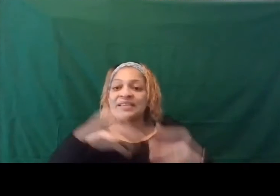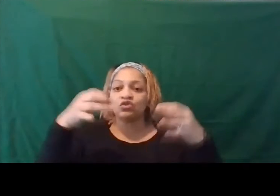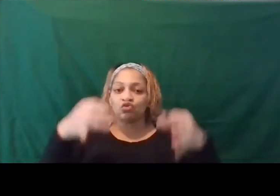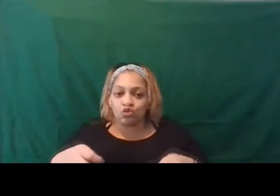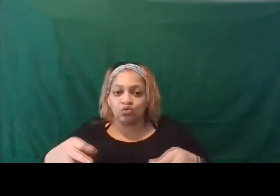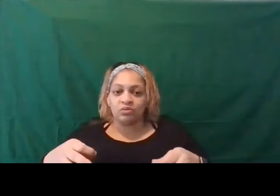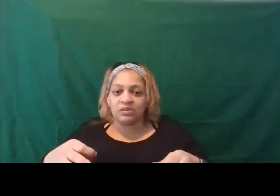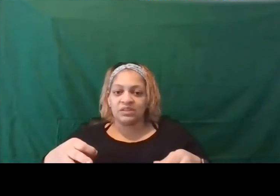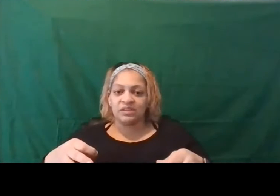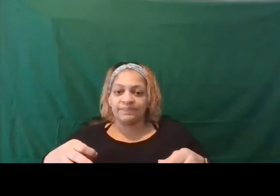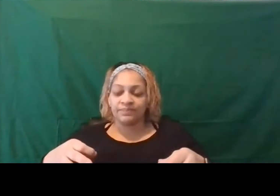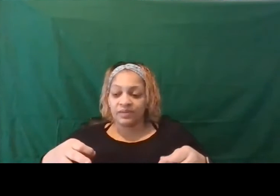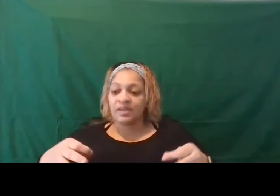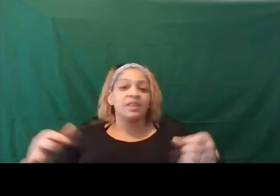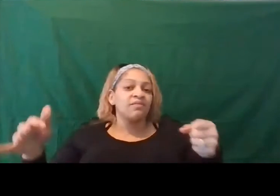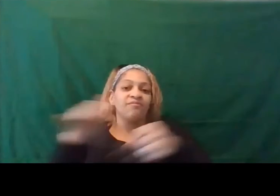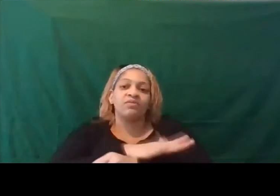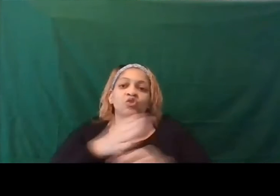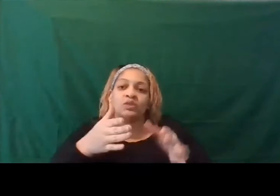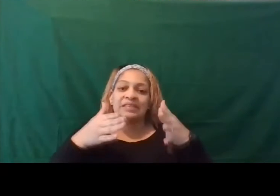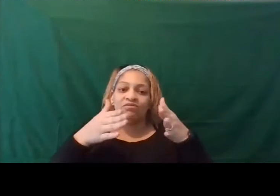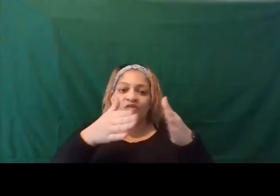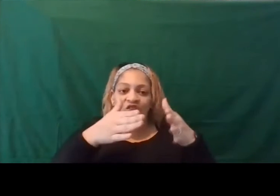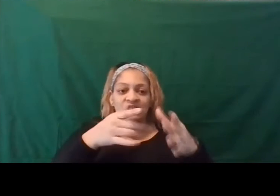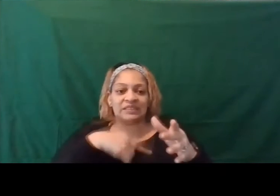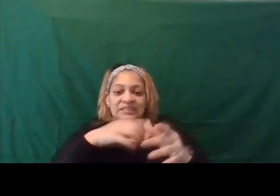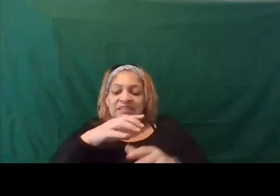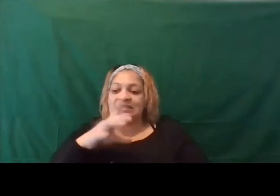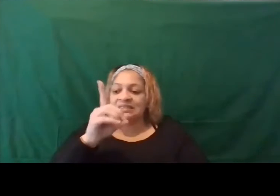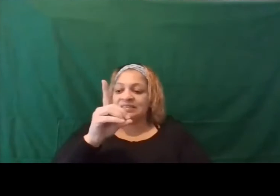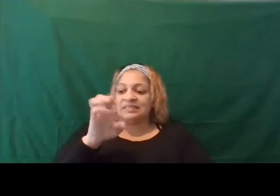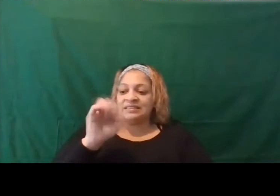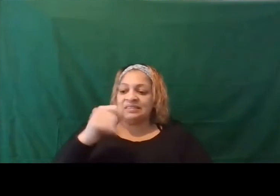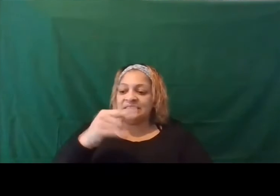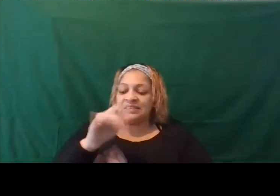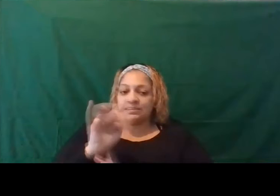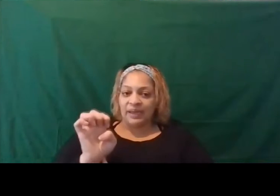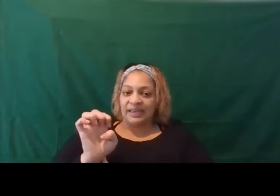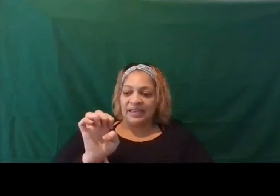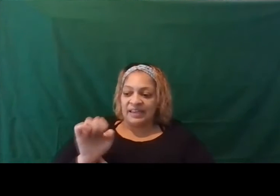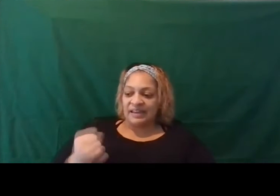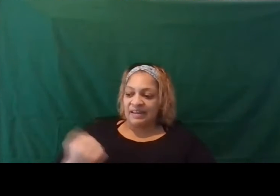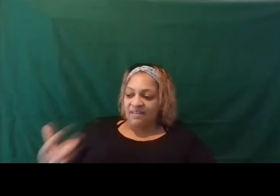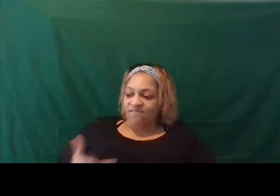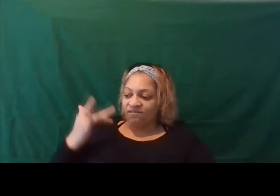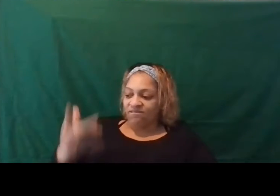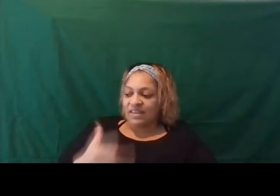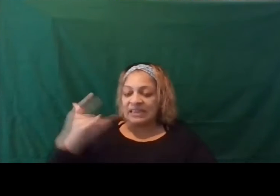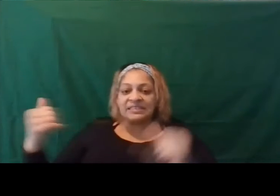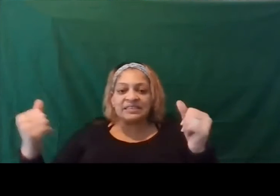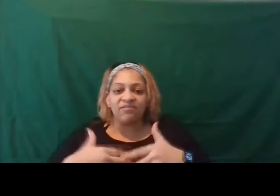in a wholesome direction despite feelings of fear or our need